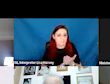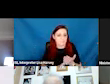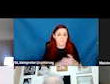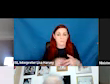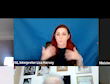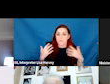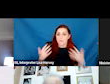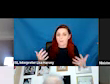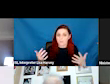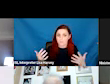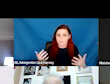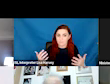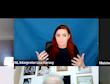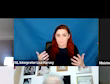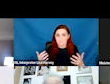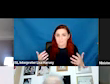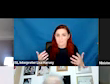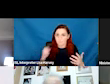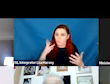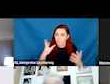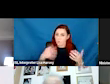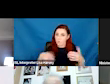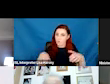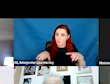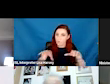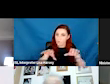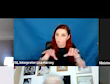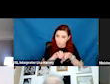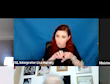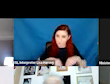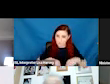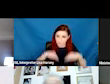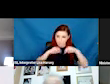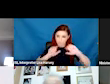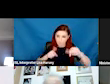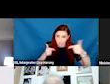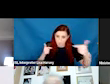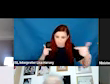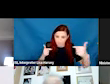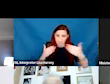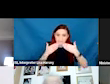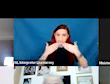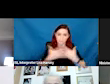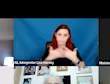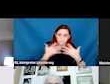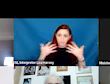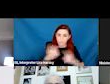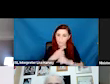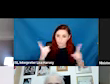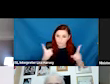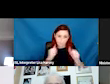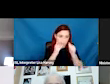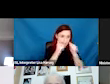that, we will close this morning's webinar, and thank you very much for everybody who has